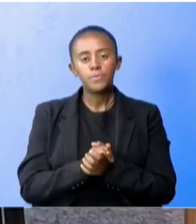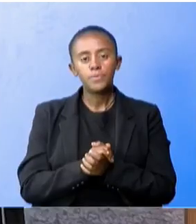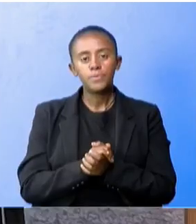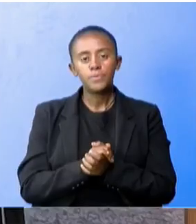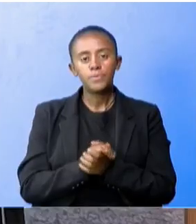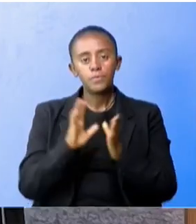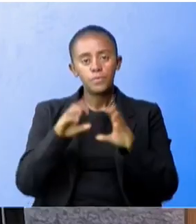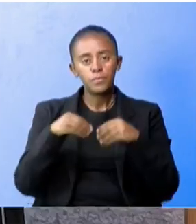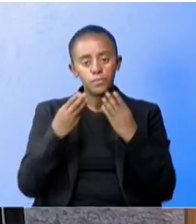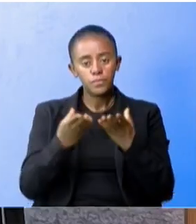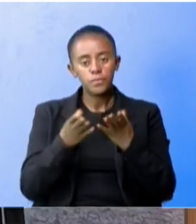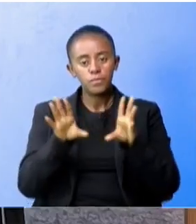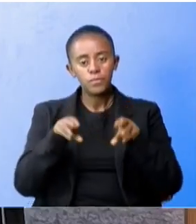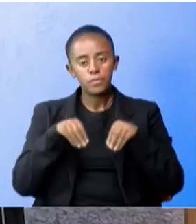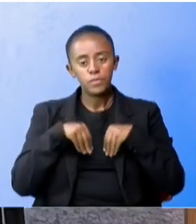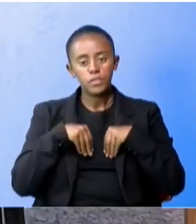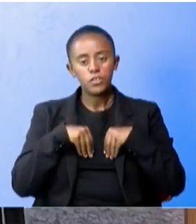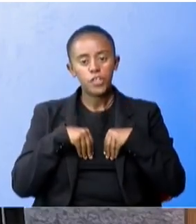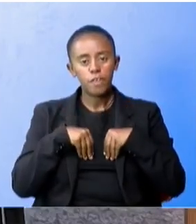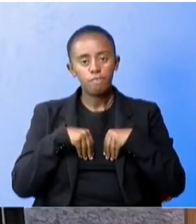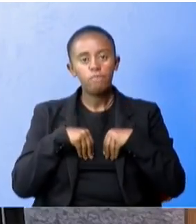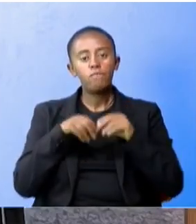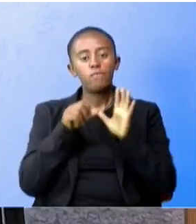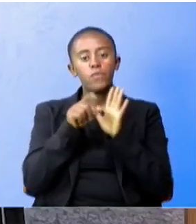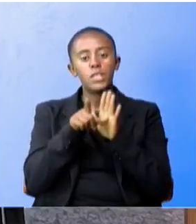We give and receive. For example,